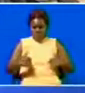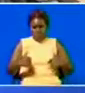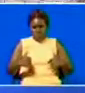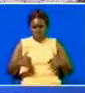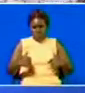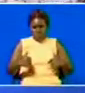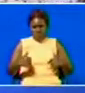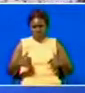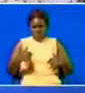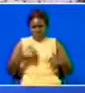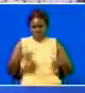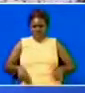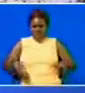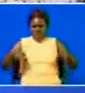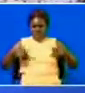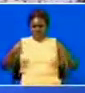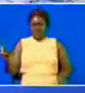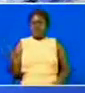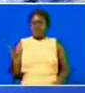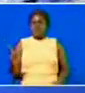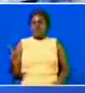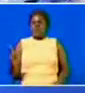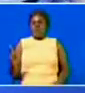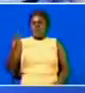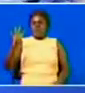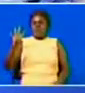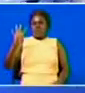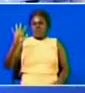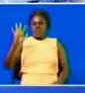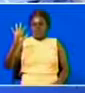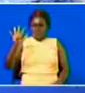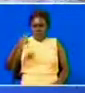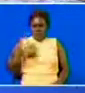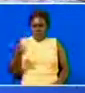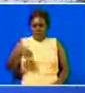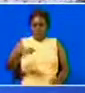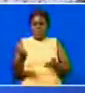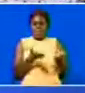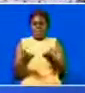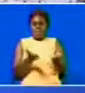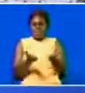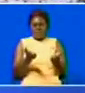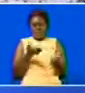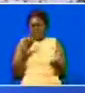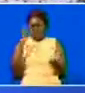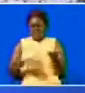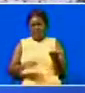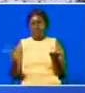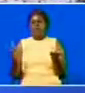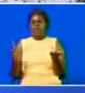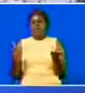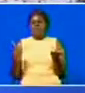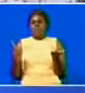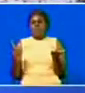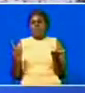go. Mimi ni kazi wa Nairobi, Kahawa West. Nilikuja hapa biashara at least kwa juu kidogo.